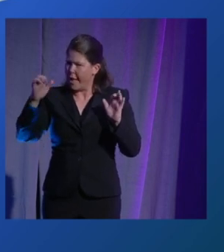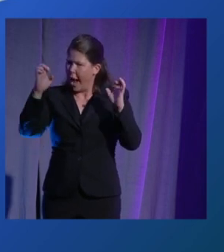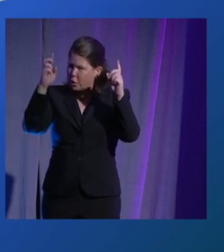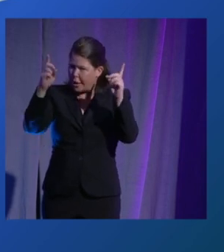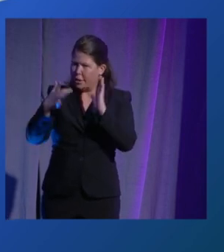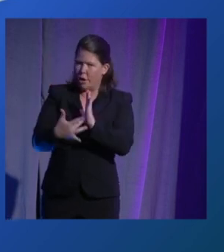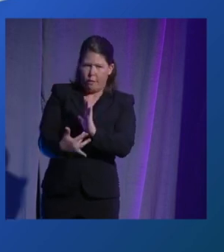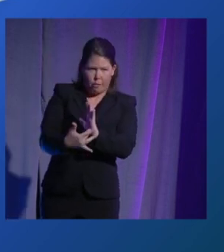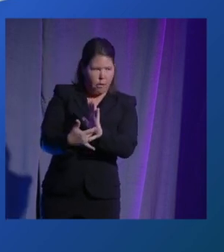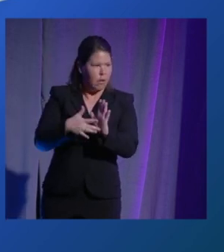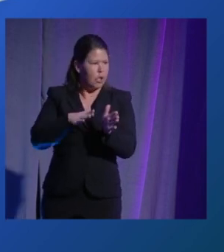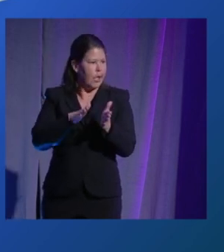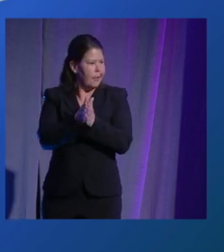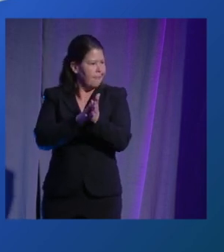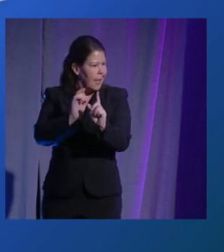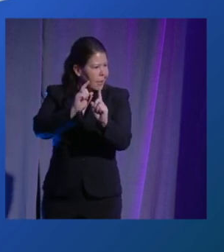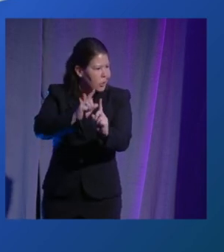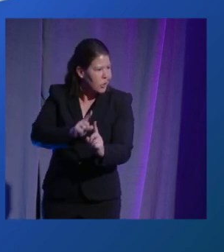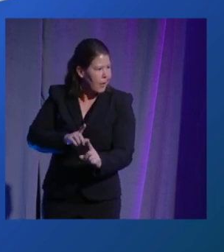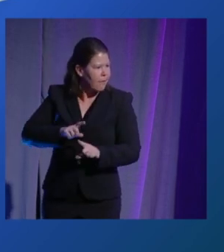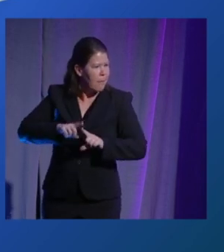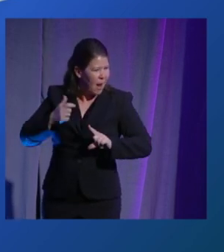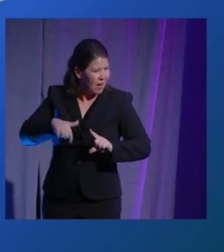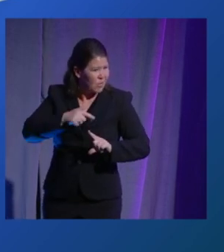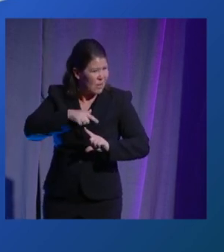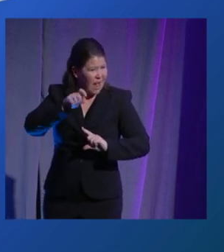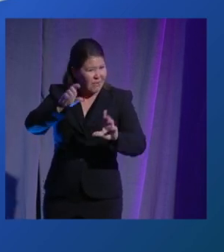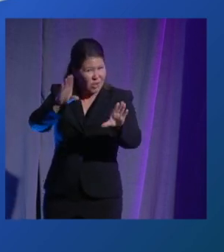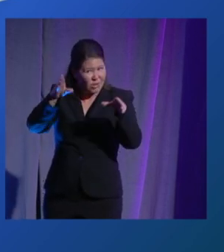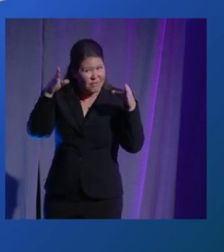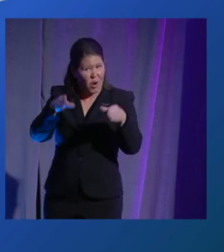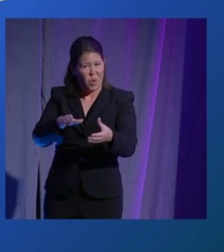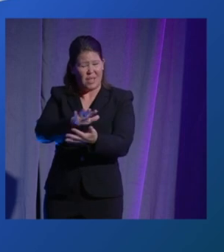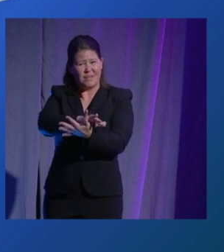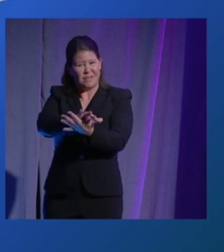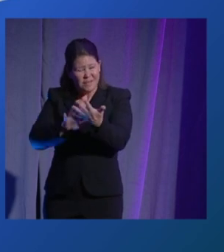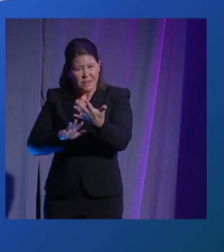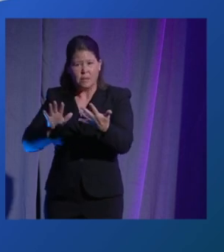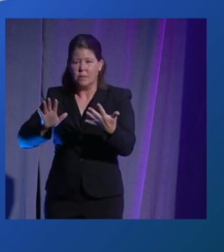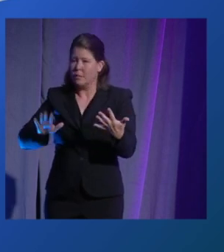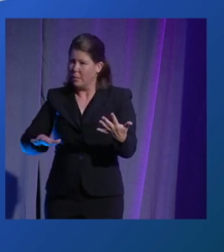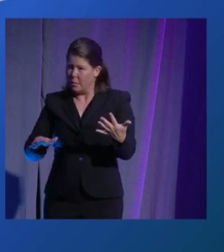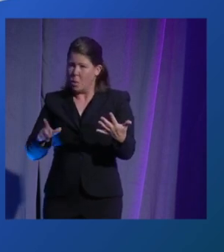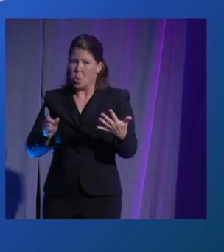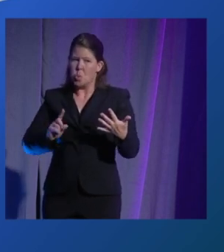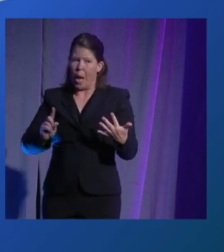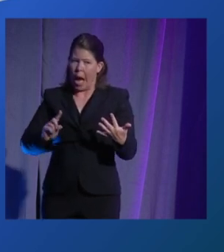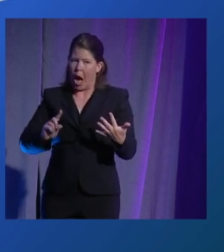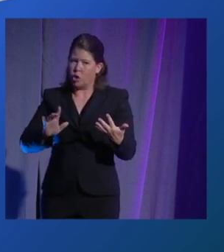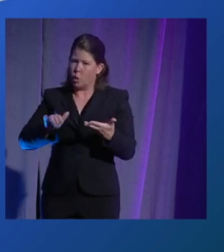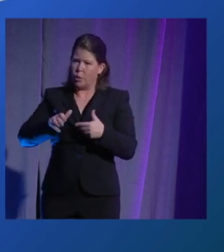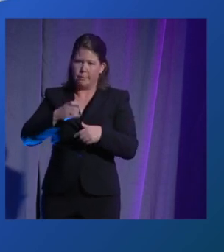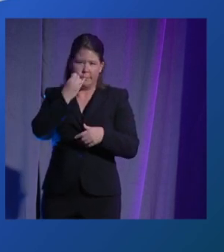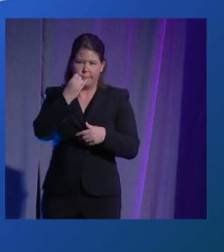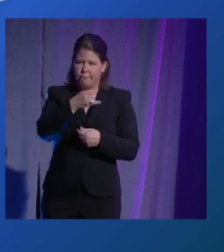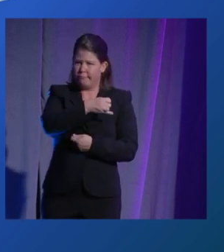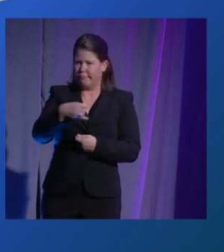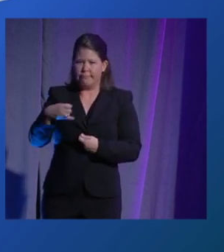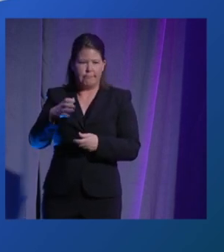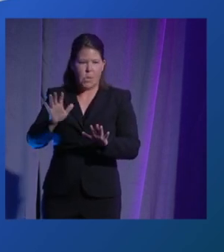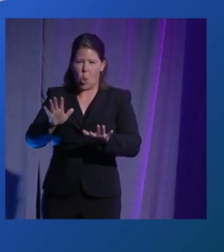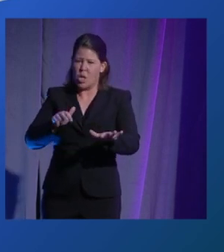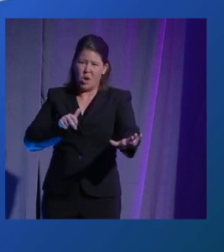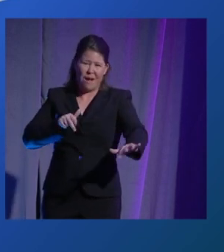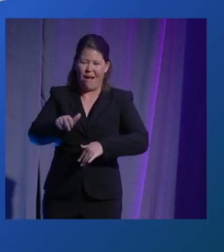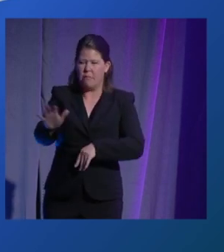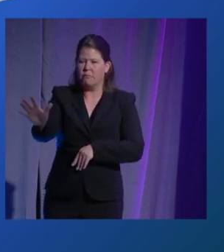industry is going to have to to inform government so that they can make a better choice about where to draw lines and and that sort of thing and that's very